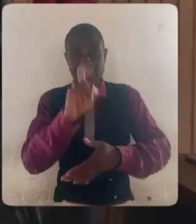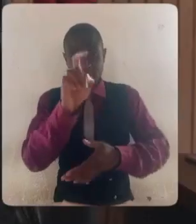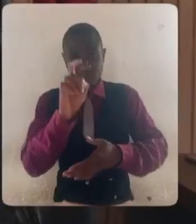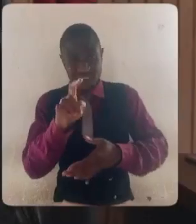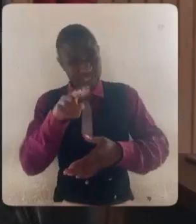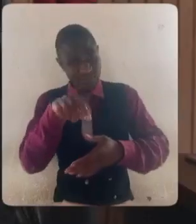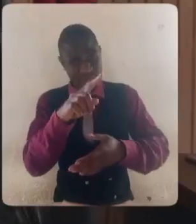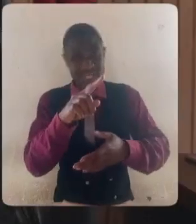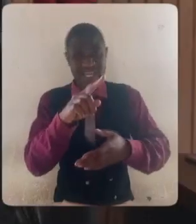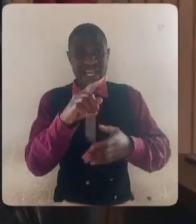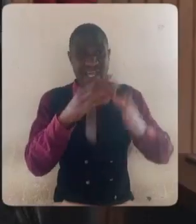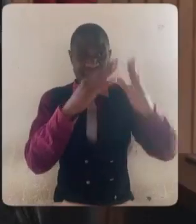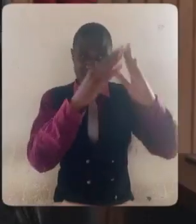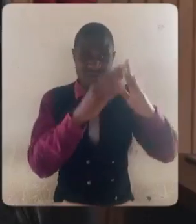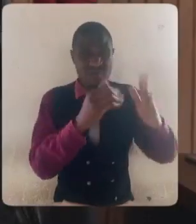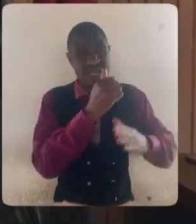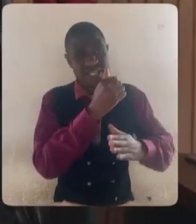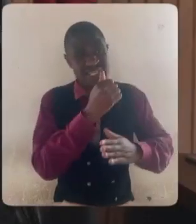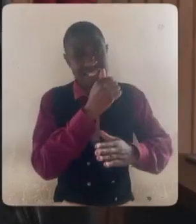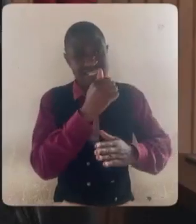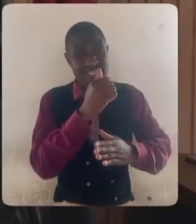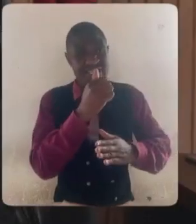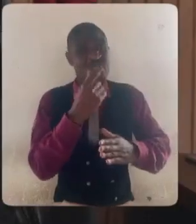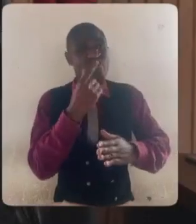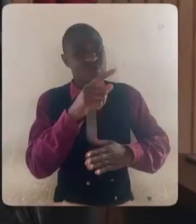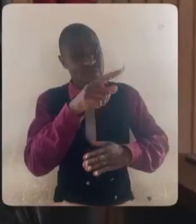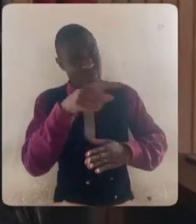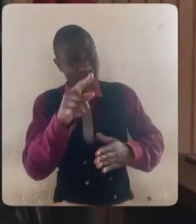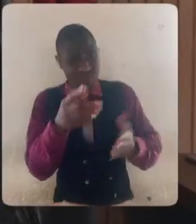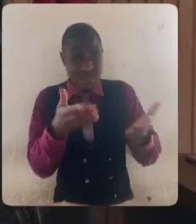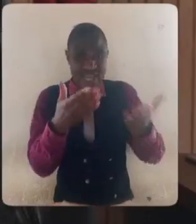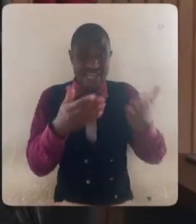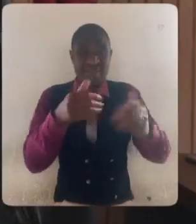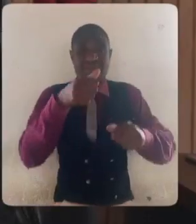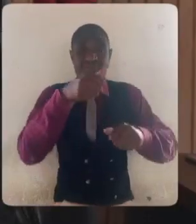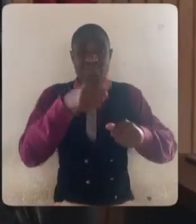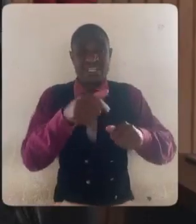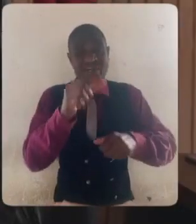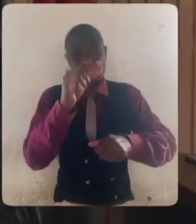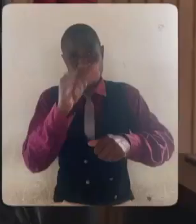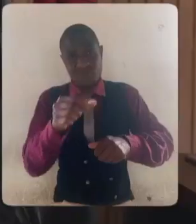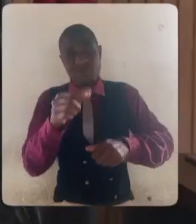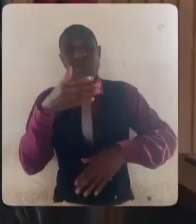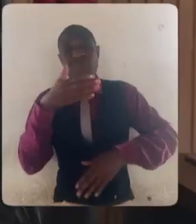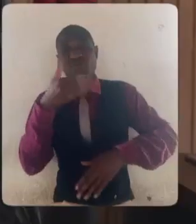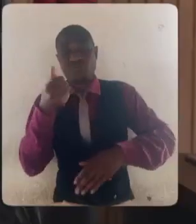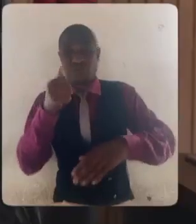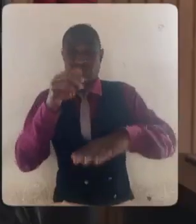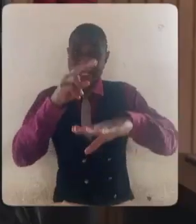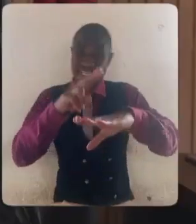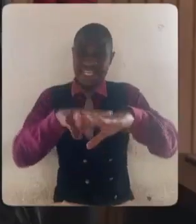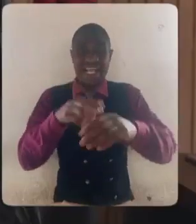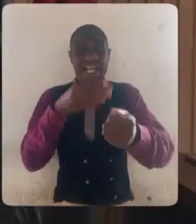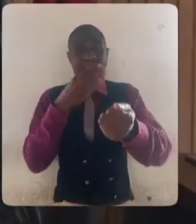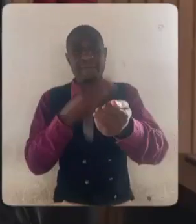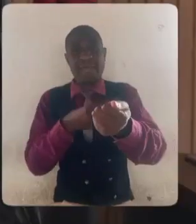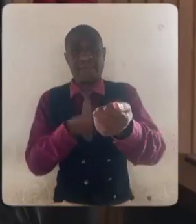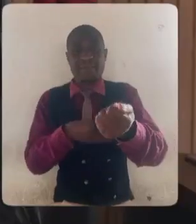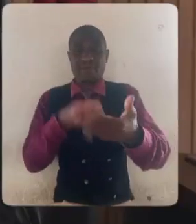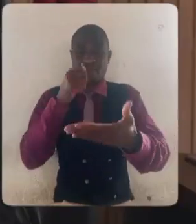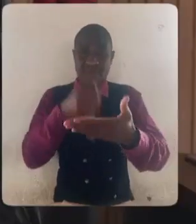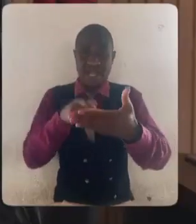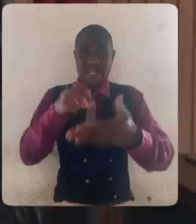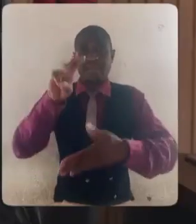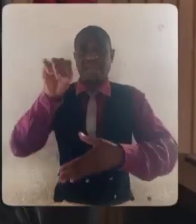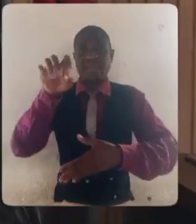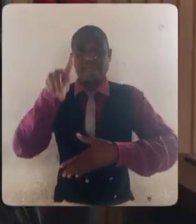participate peacefully, knowing that the Commission has put in place systems to safeguard the credibility of the election and